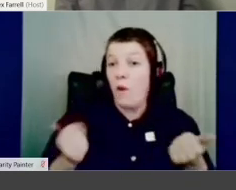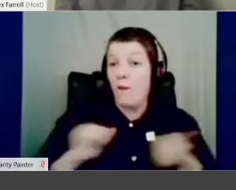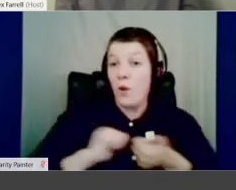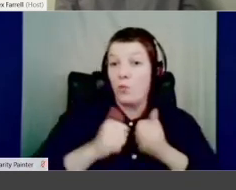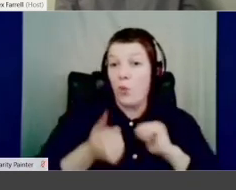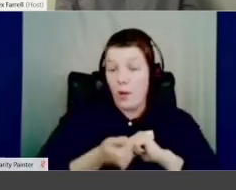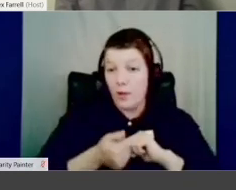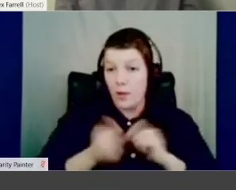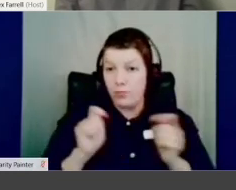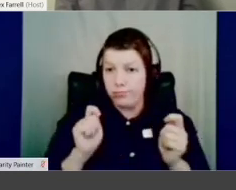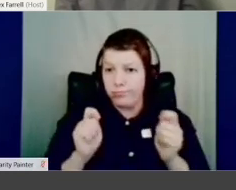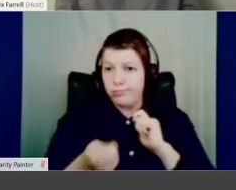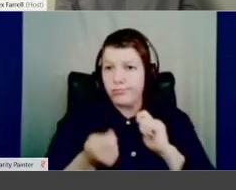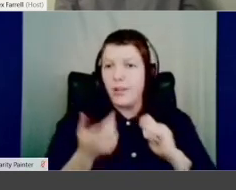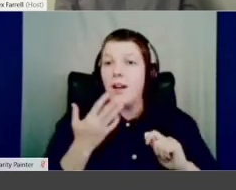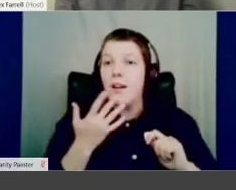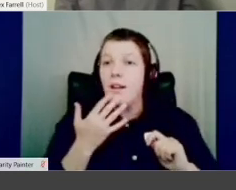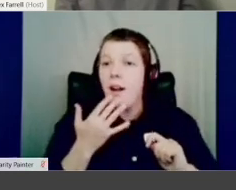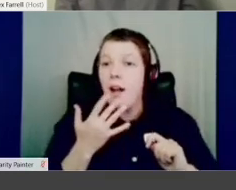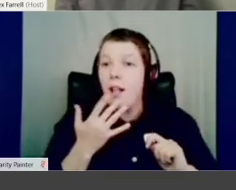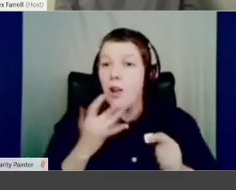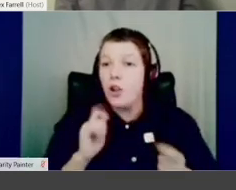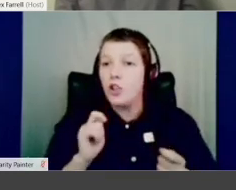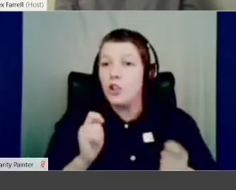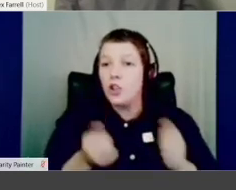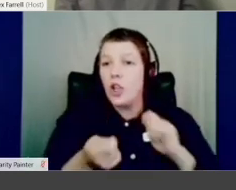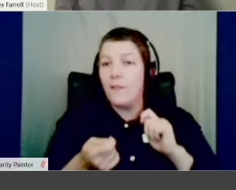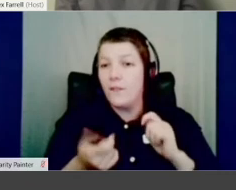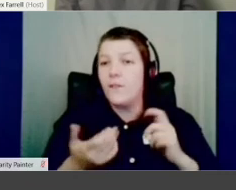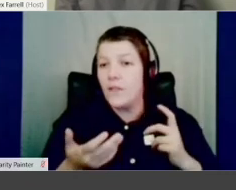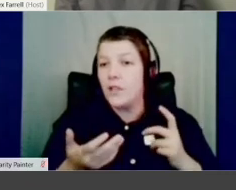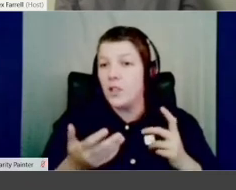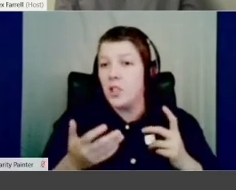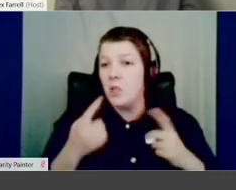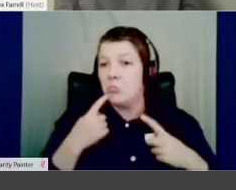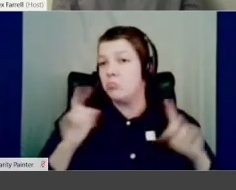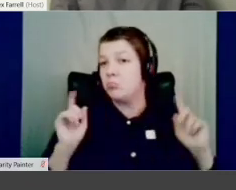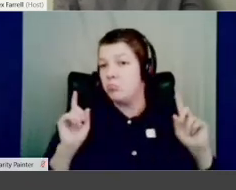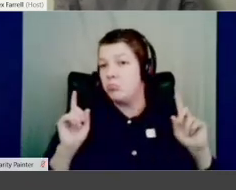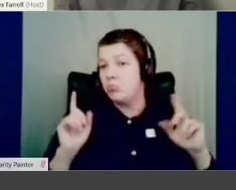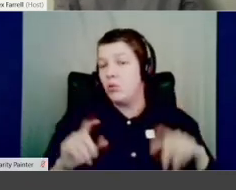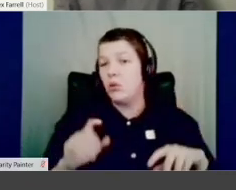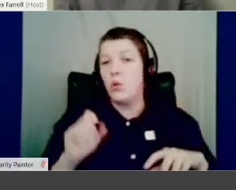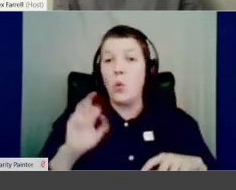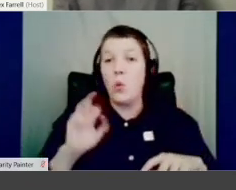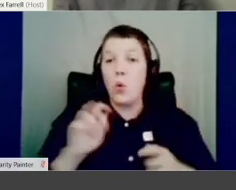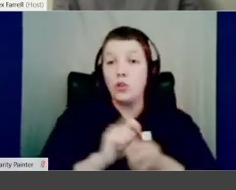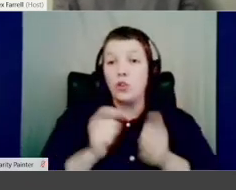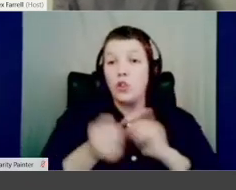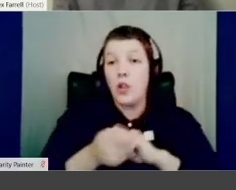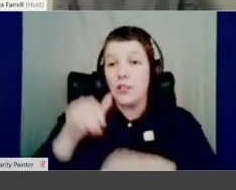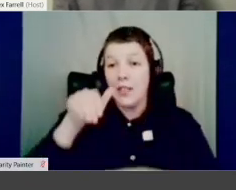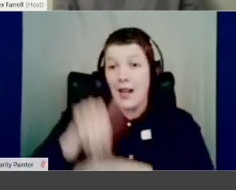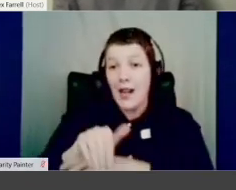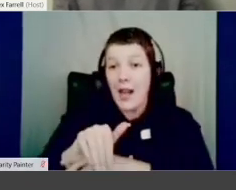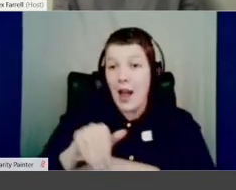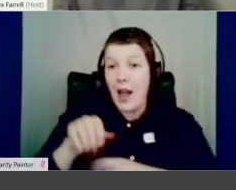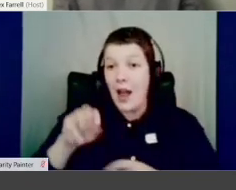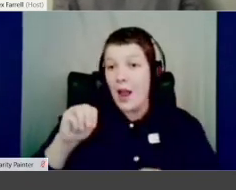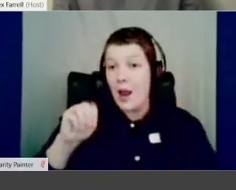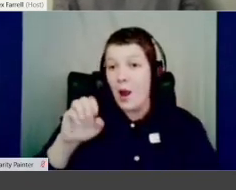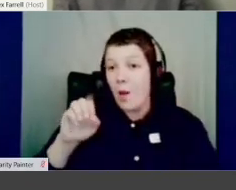color shift your computer, or being able to go into like night mode and making most of